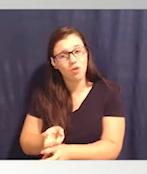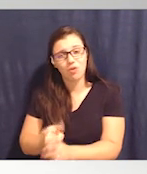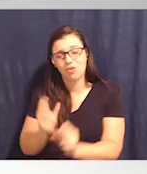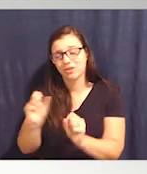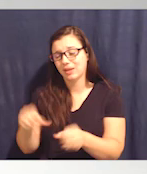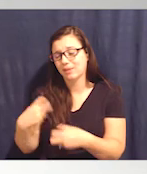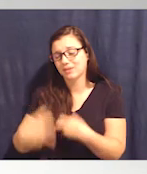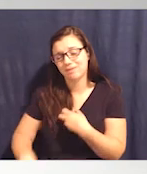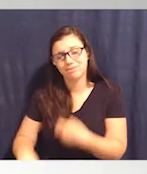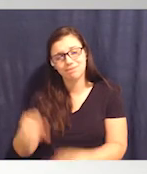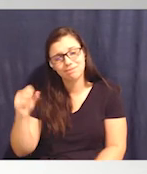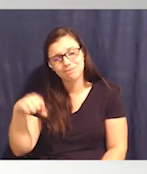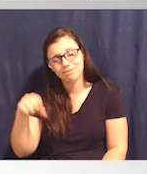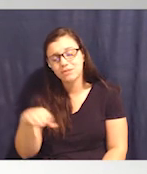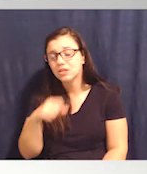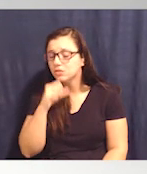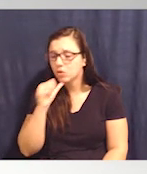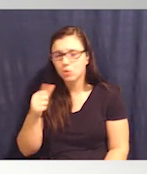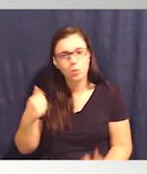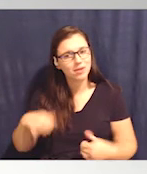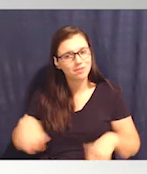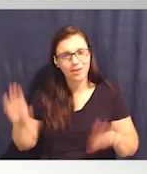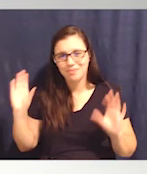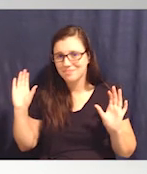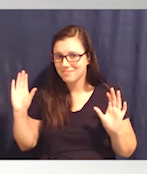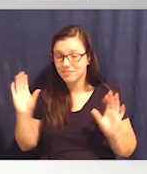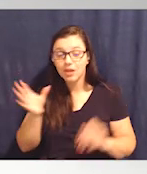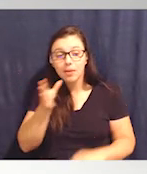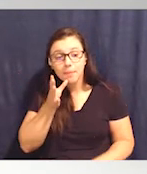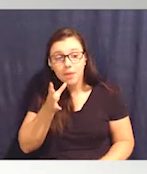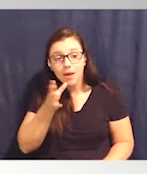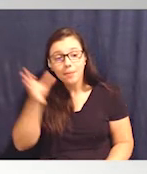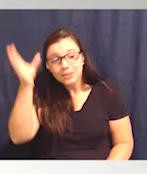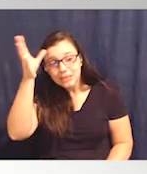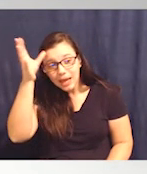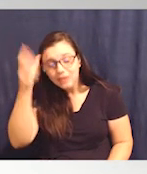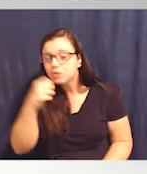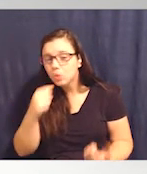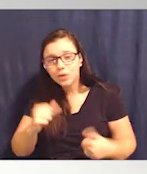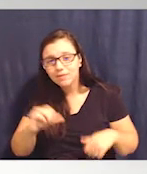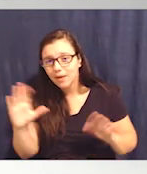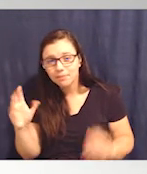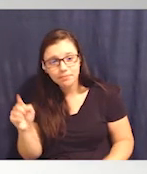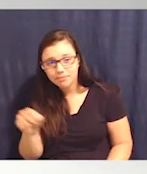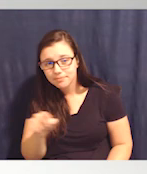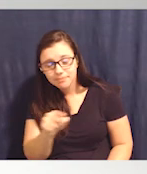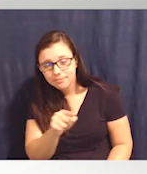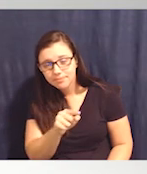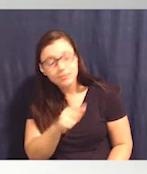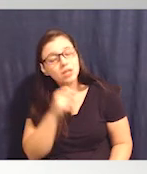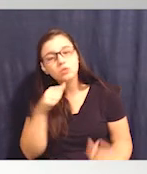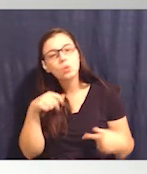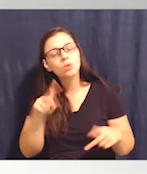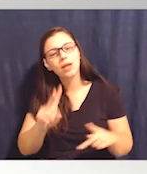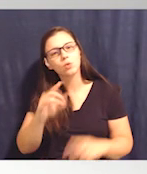not give up. Mom and dad, do not give up. And do not let your child give up.